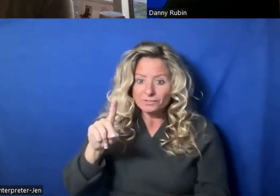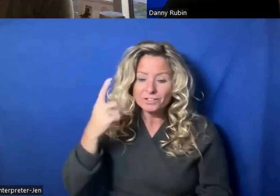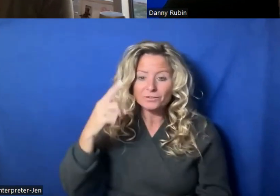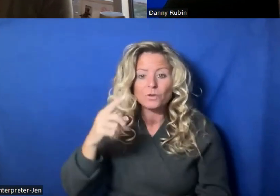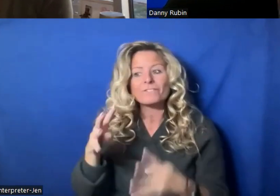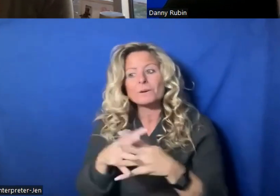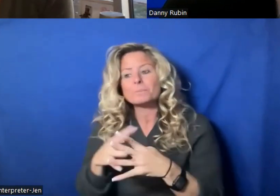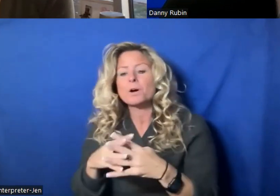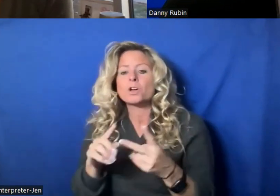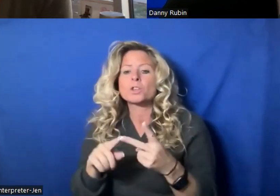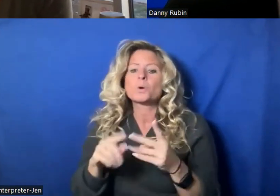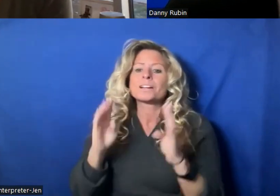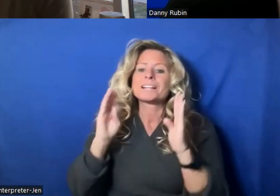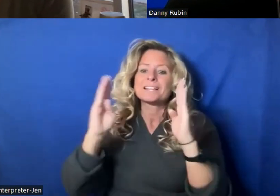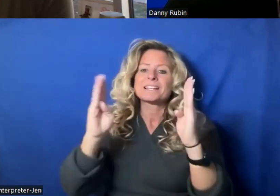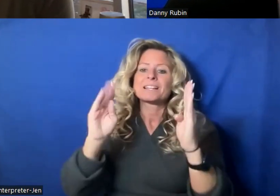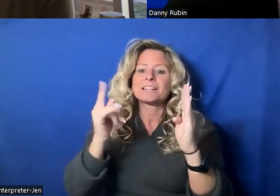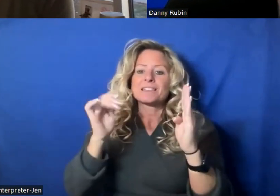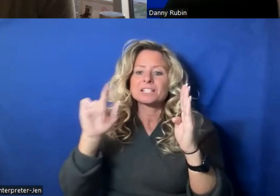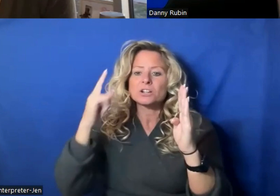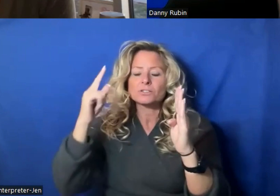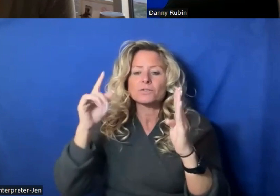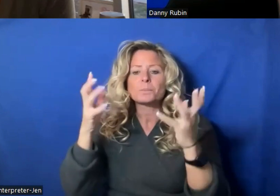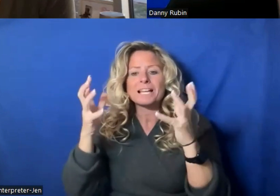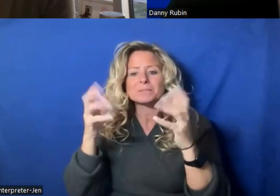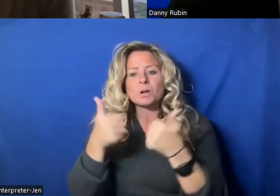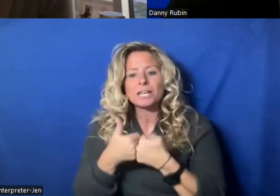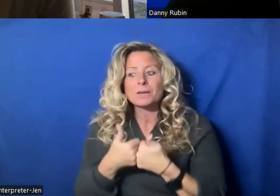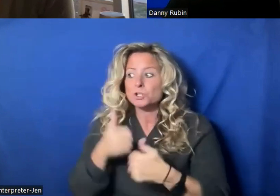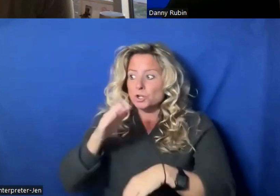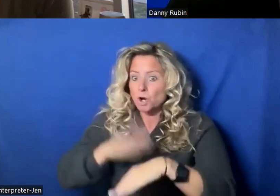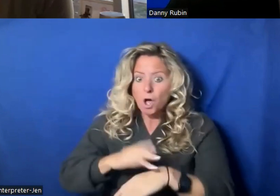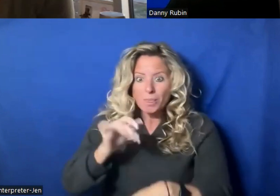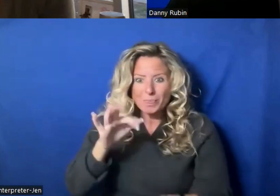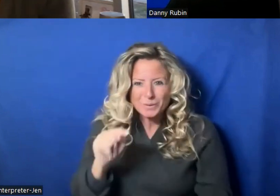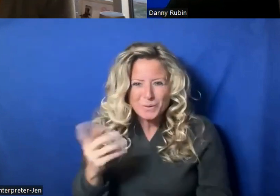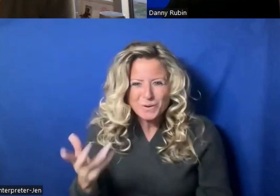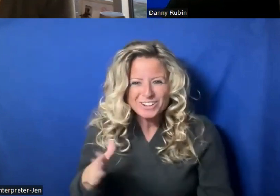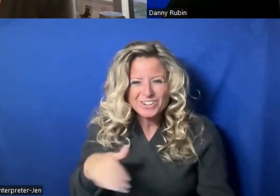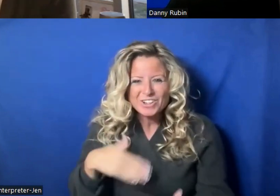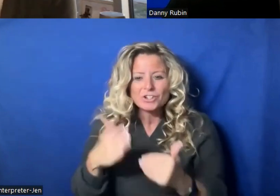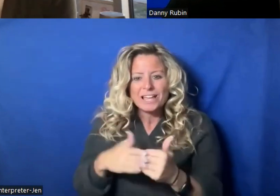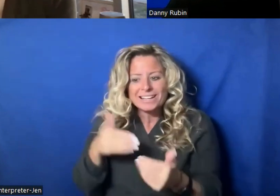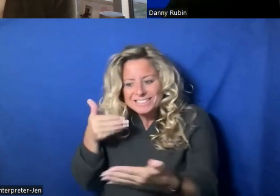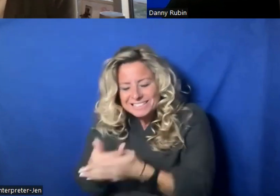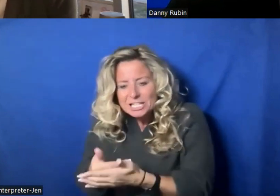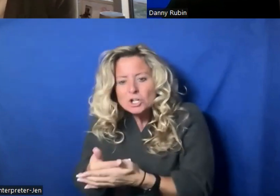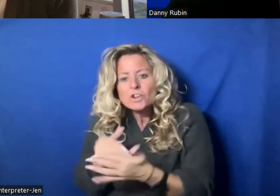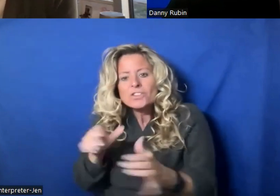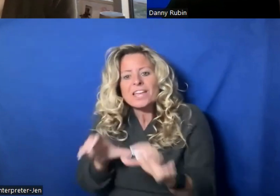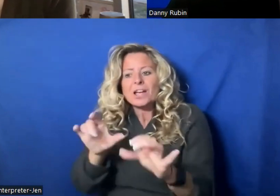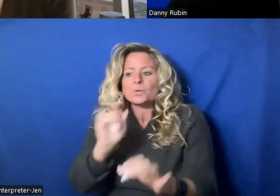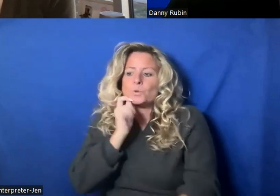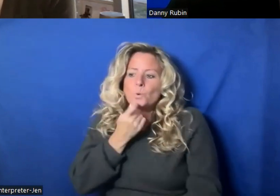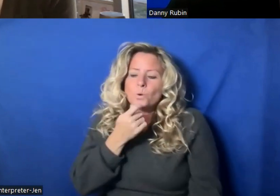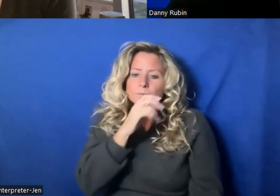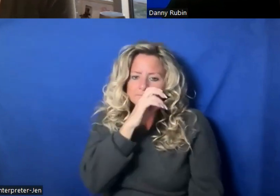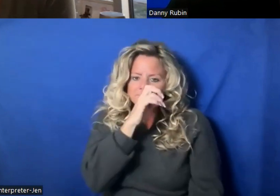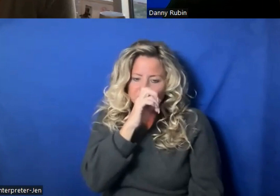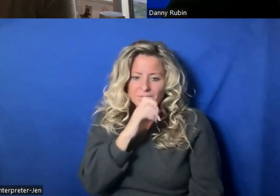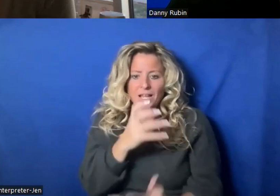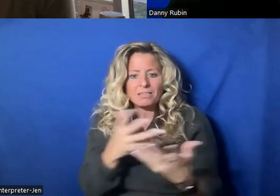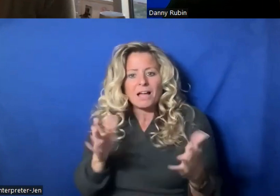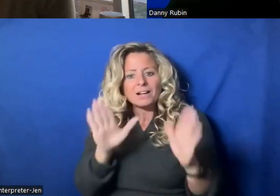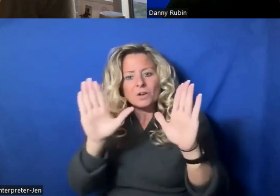we're in the tunnel for basketball games. So you're on the court, you're next to the action, which is really cool. It's a lot of different perks for